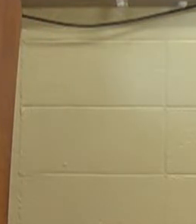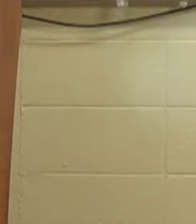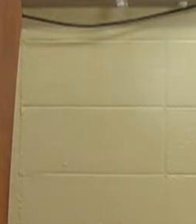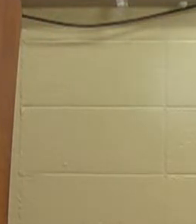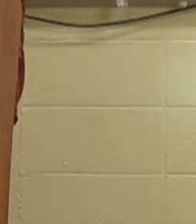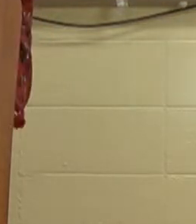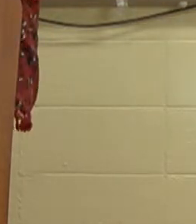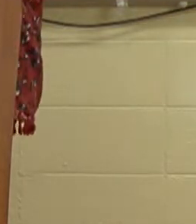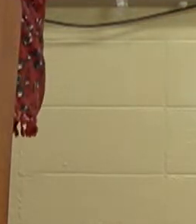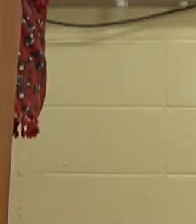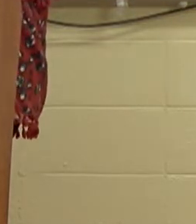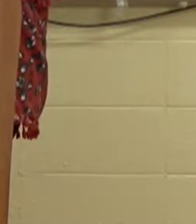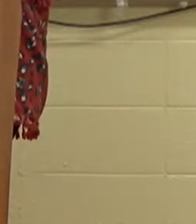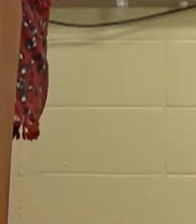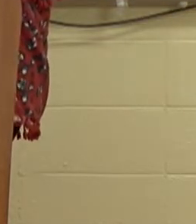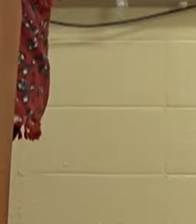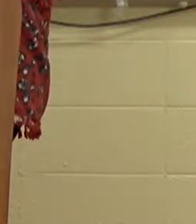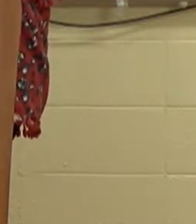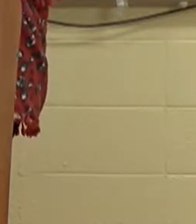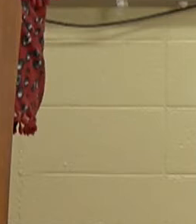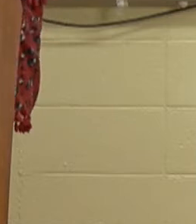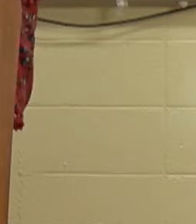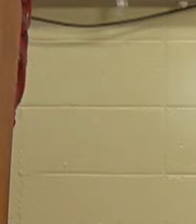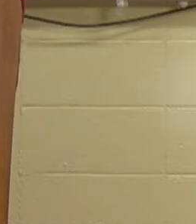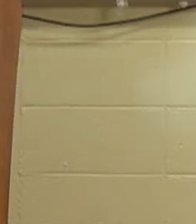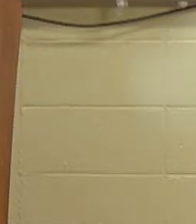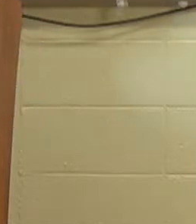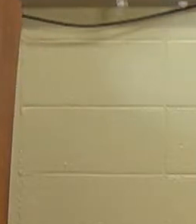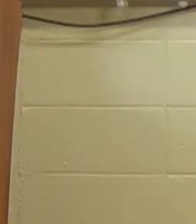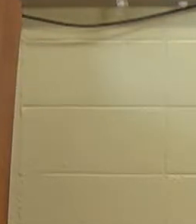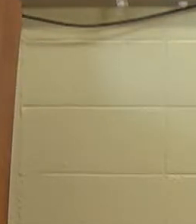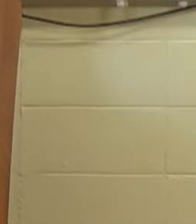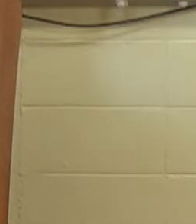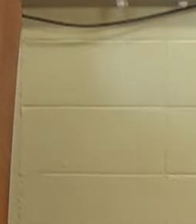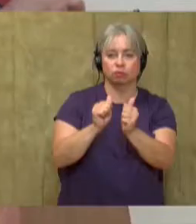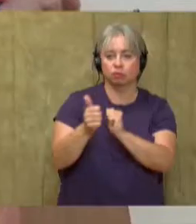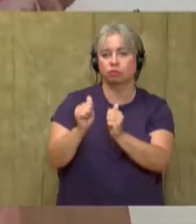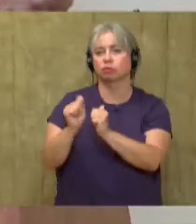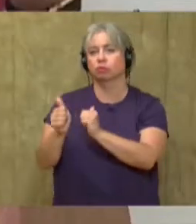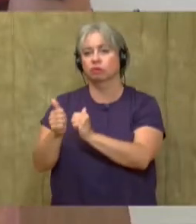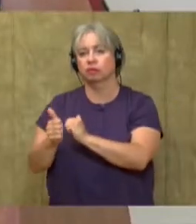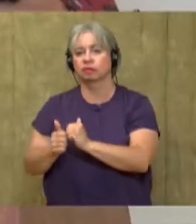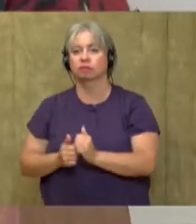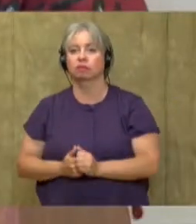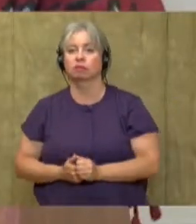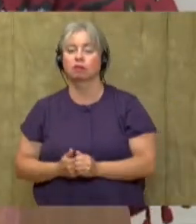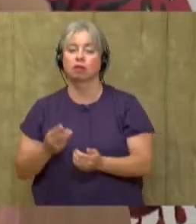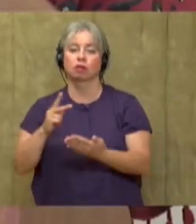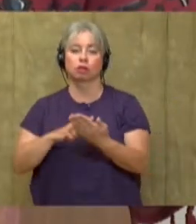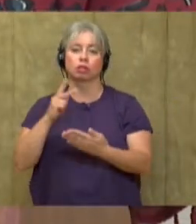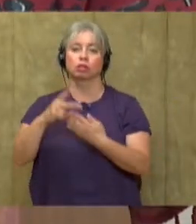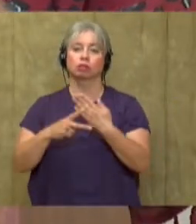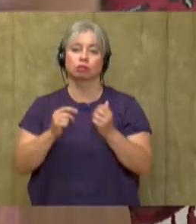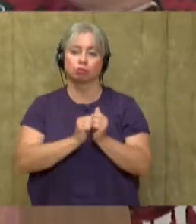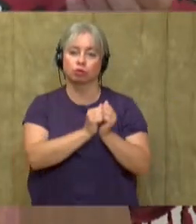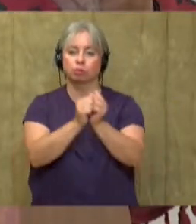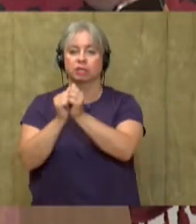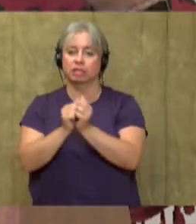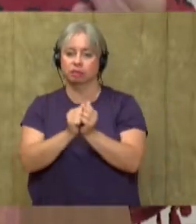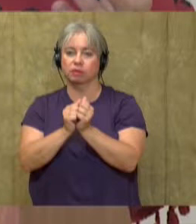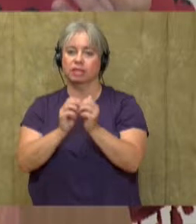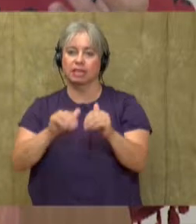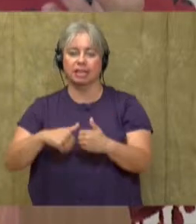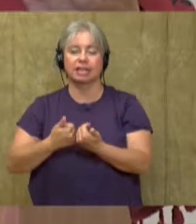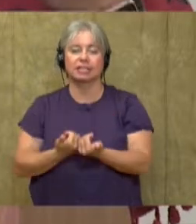Maybe you're in an athletic association. Maybe you're in some type of program where you are grouped with someone. It's how